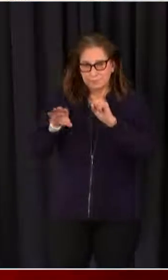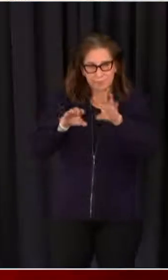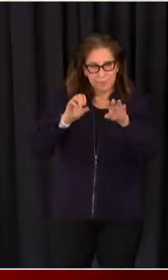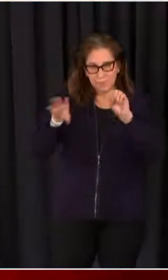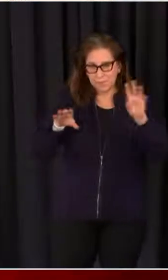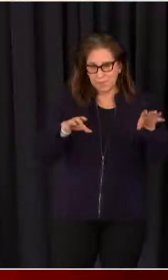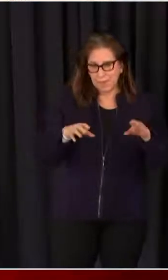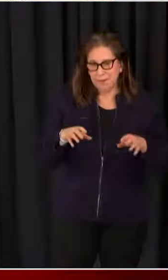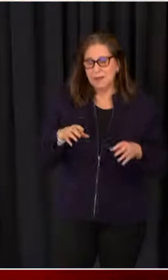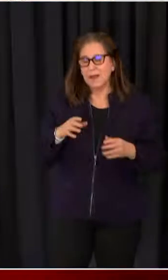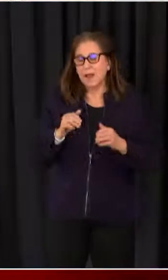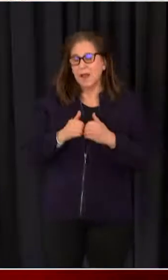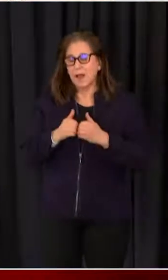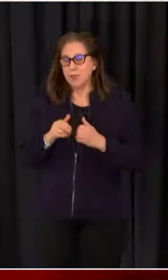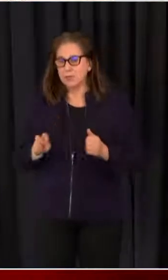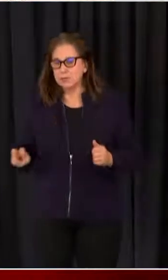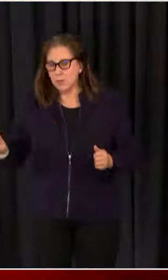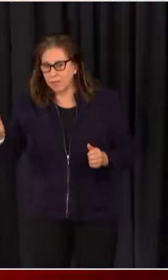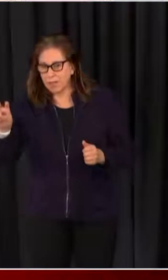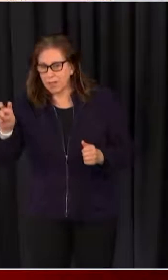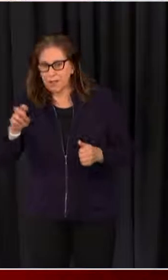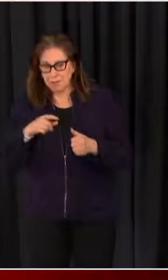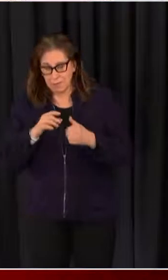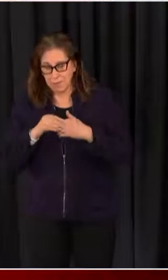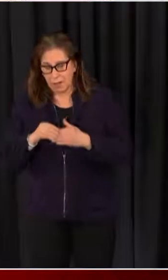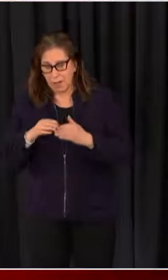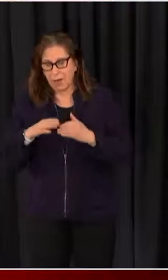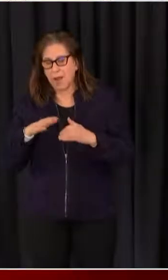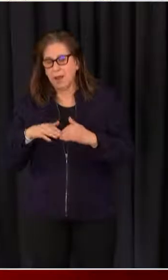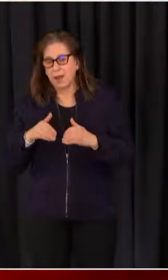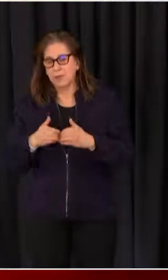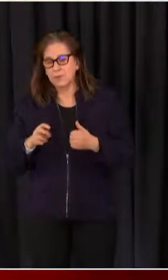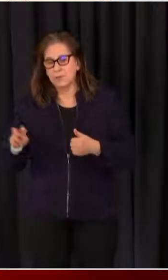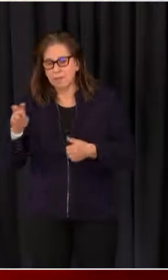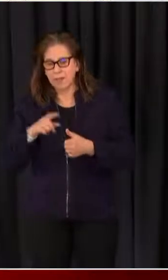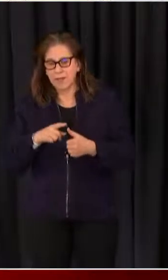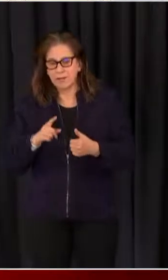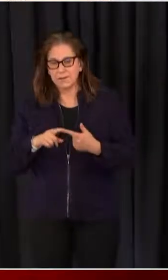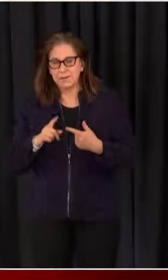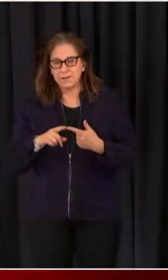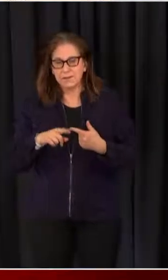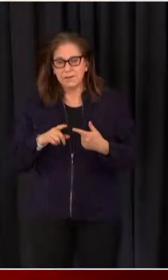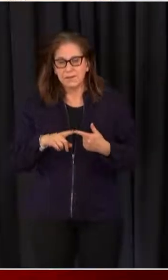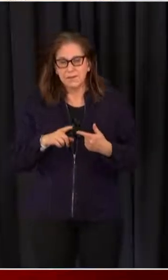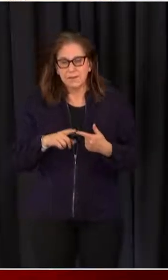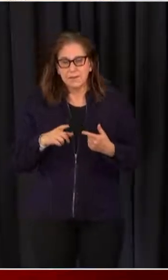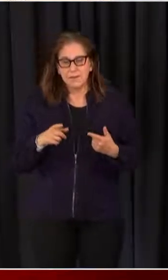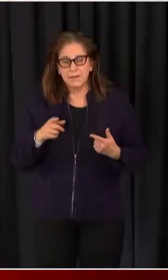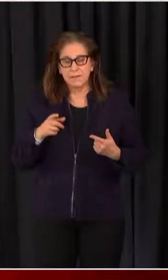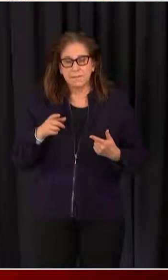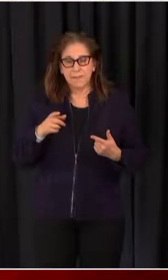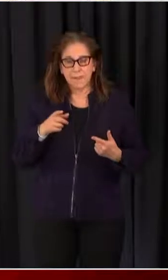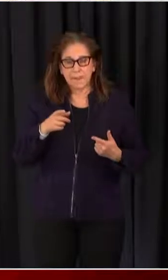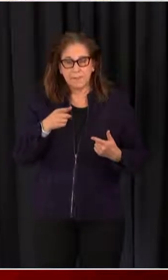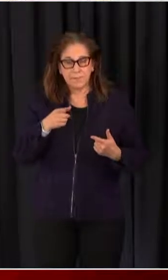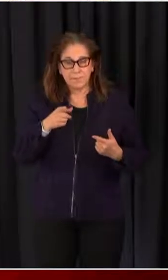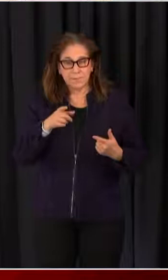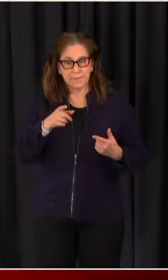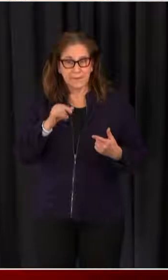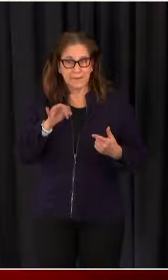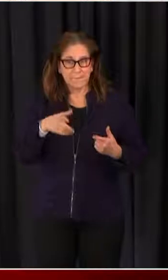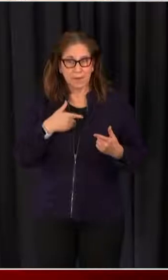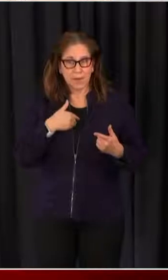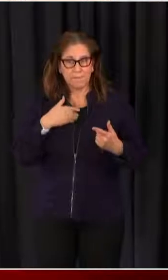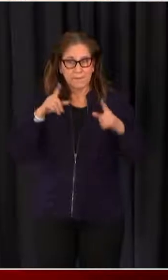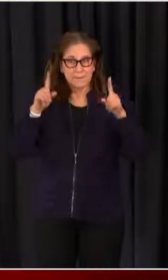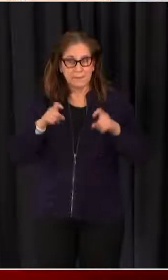to travel. First steps for non-healthcare employers when employees test positive for COVID.